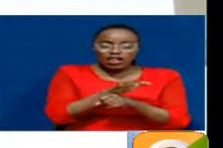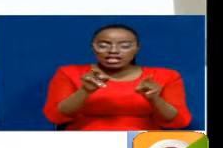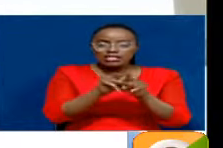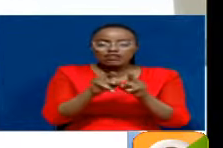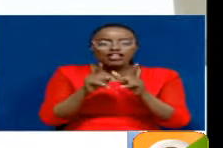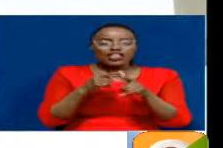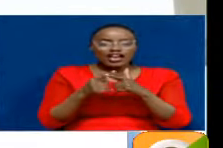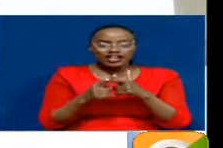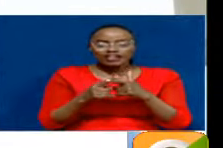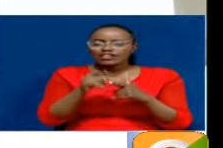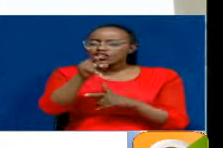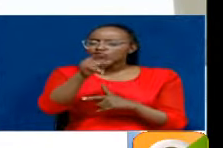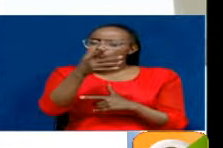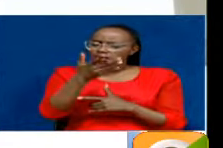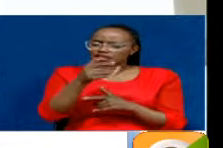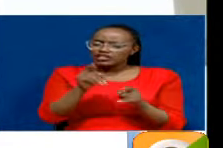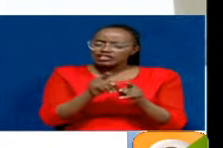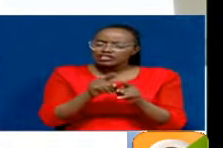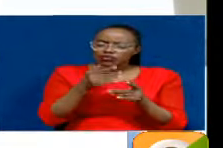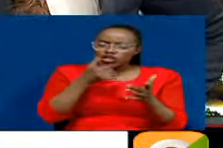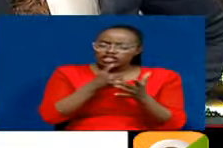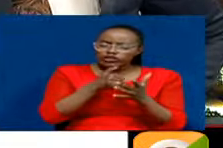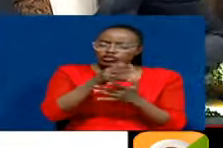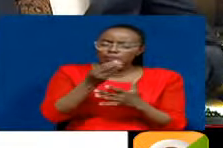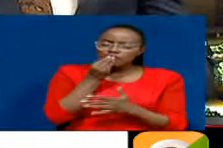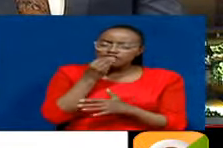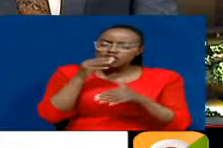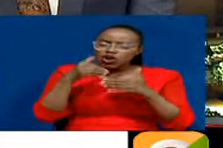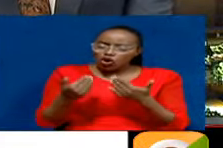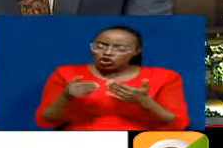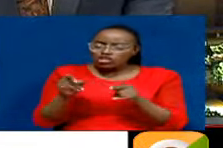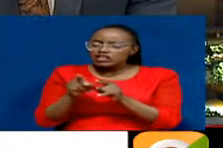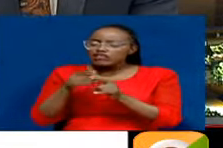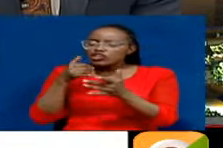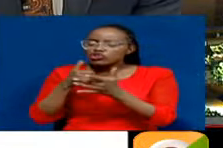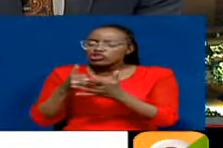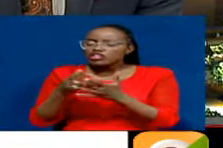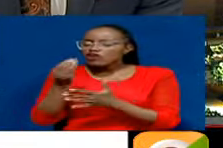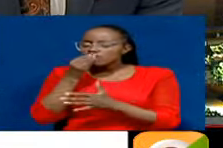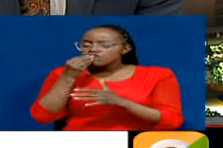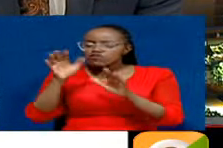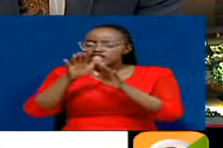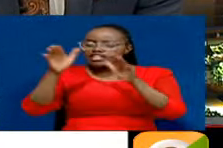Ask yourself, are you on the menu or are you on the food table? Moses,